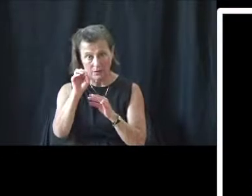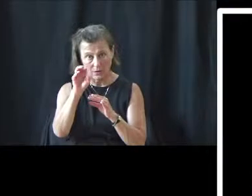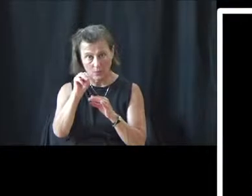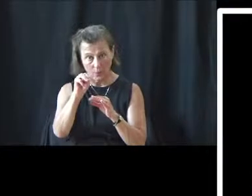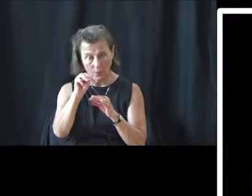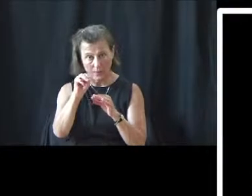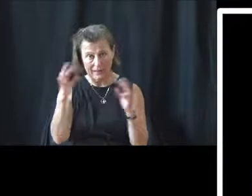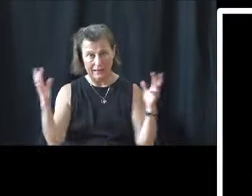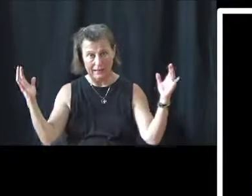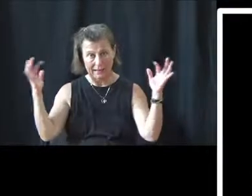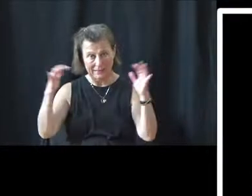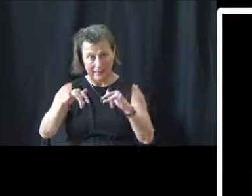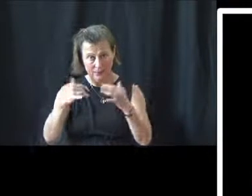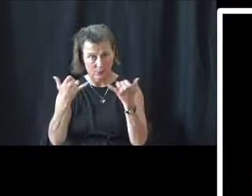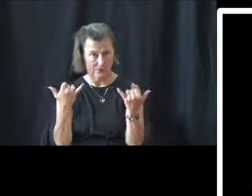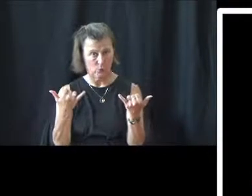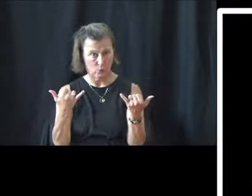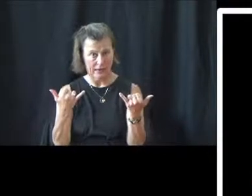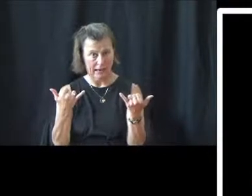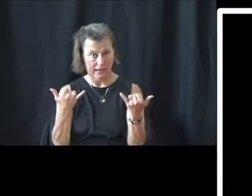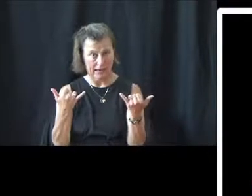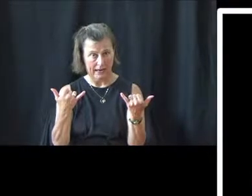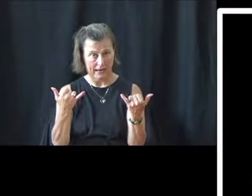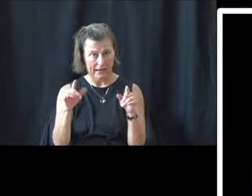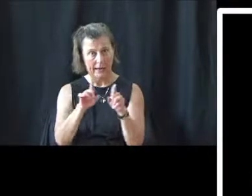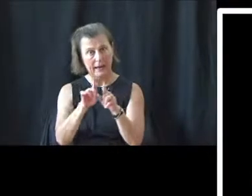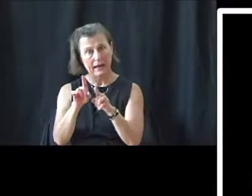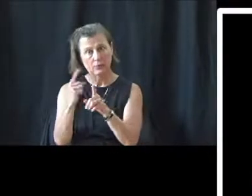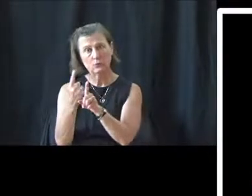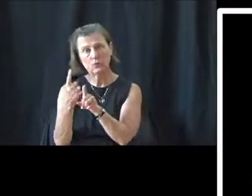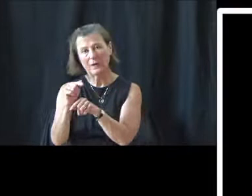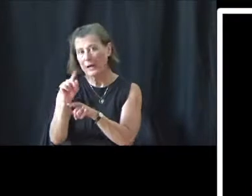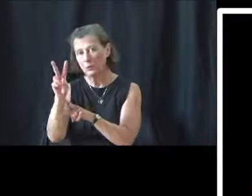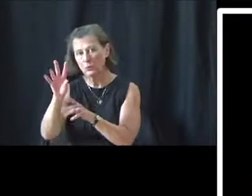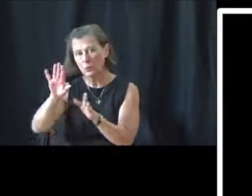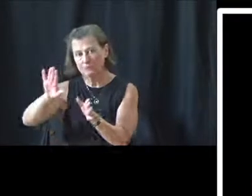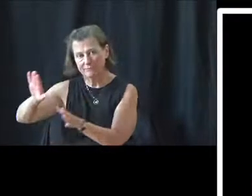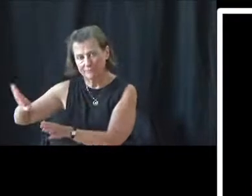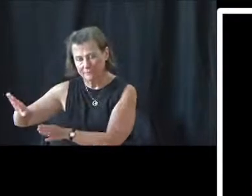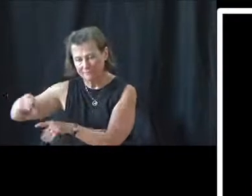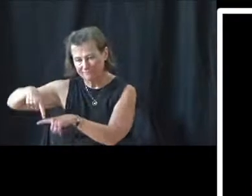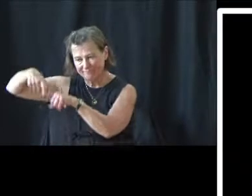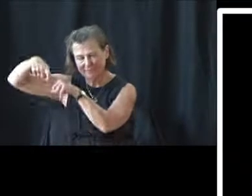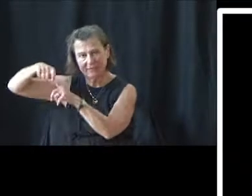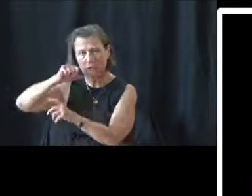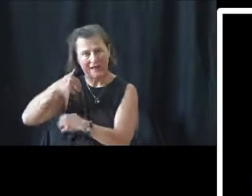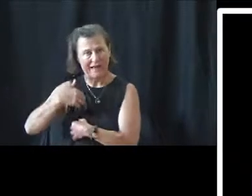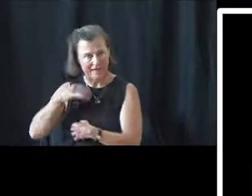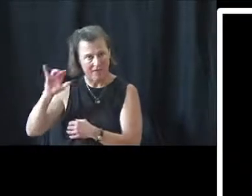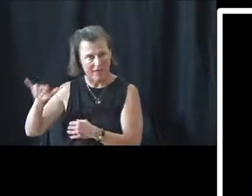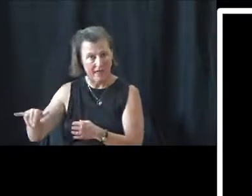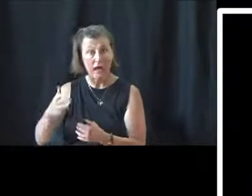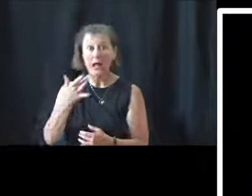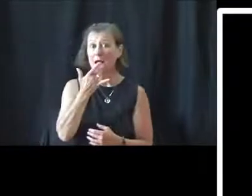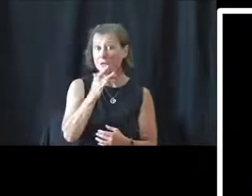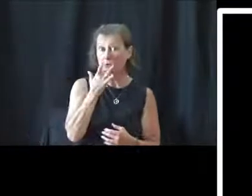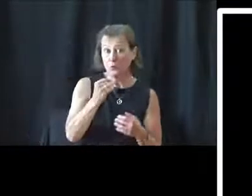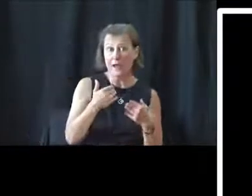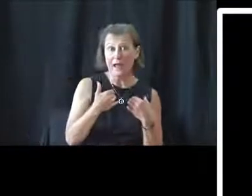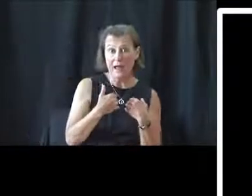fellowship gathering today as usual at 2. We will not have it. And we are fortunate to